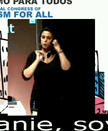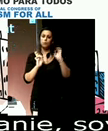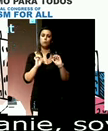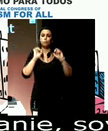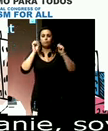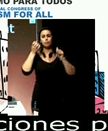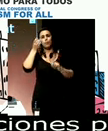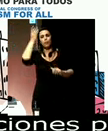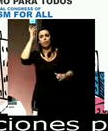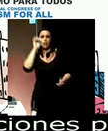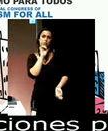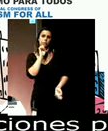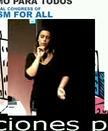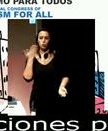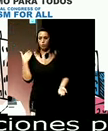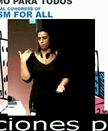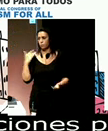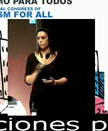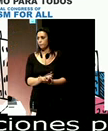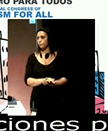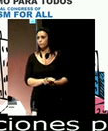start? How did we come up with the idea?